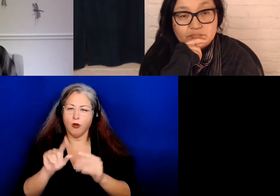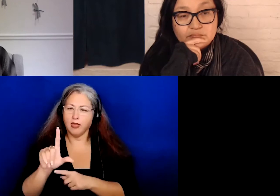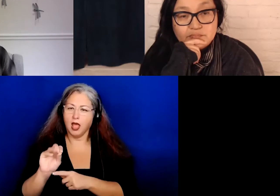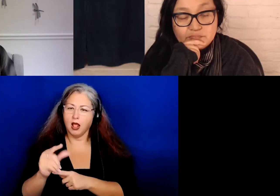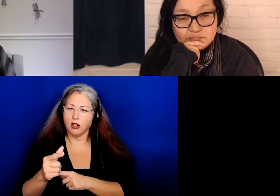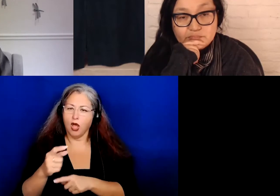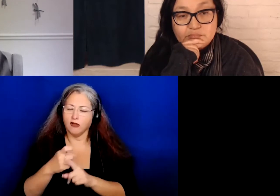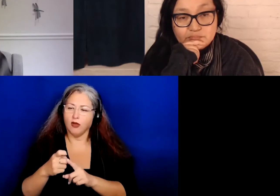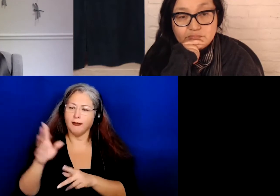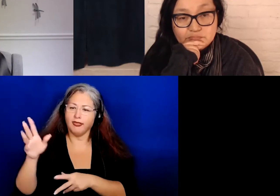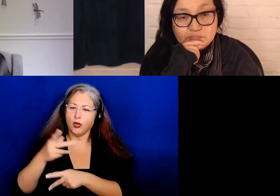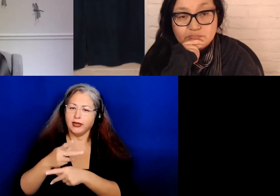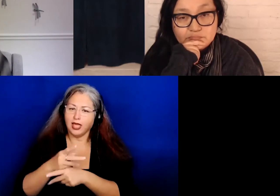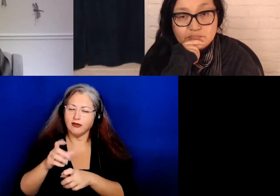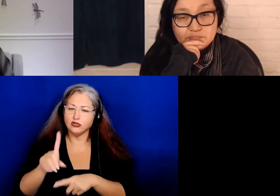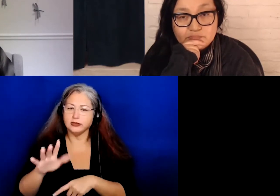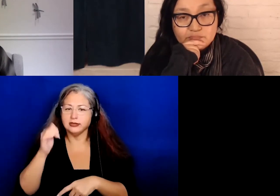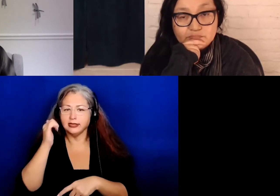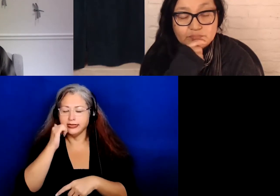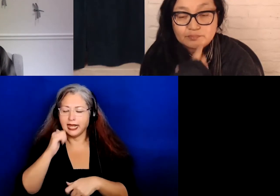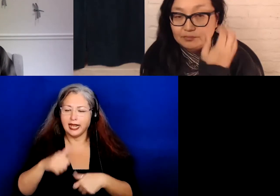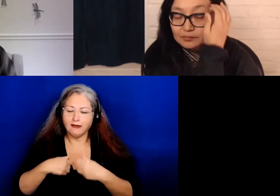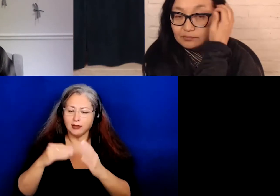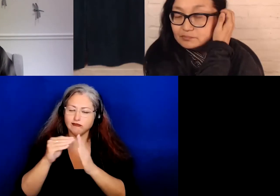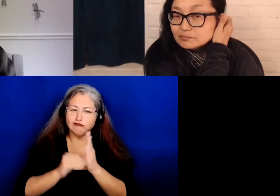care facility, activities of daily living.